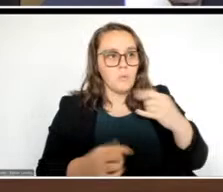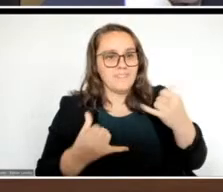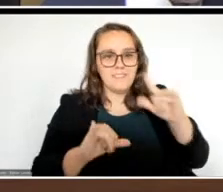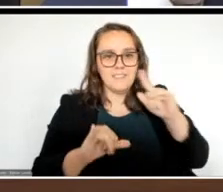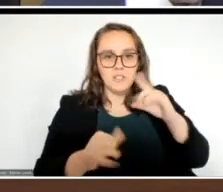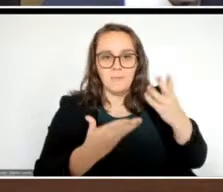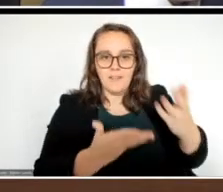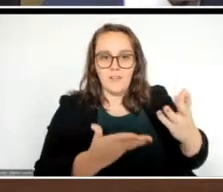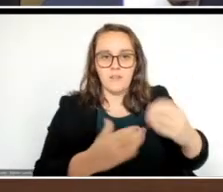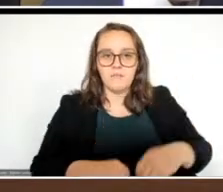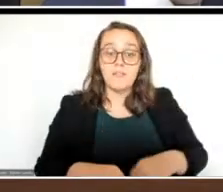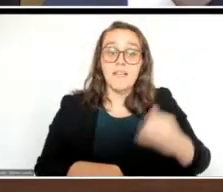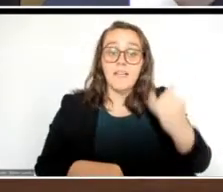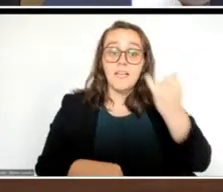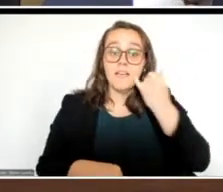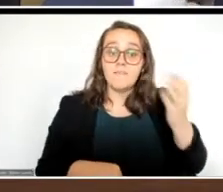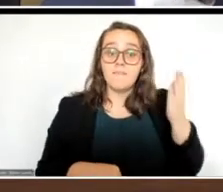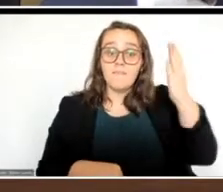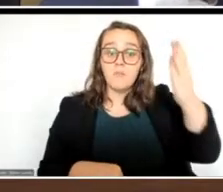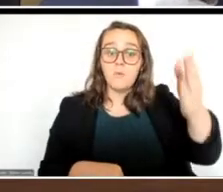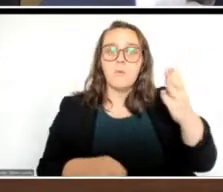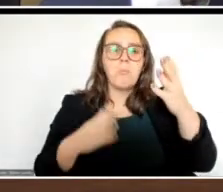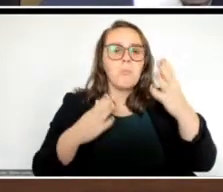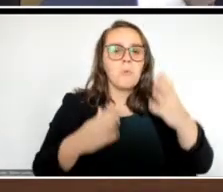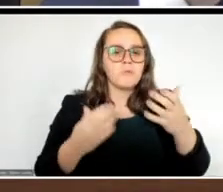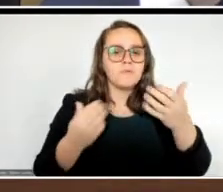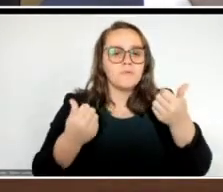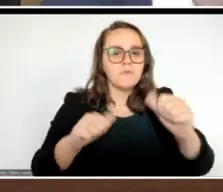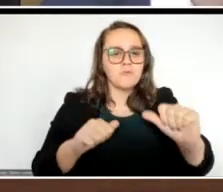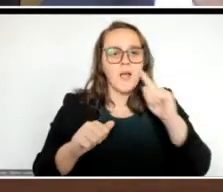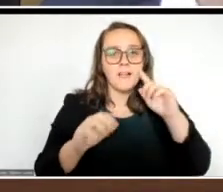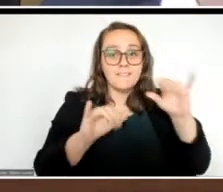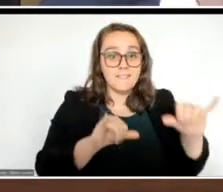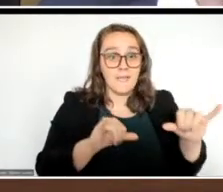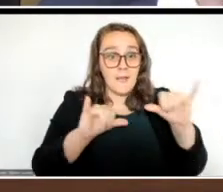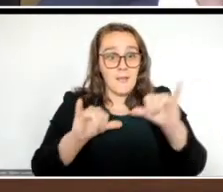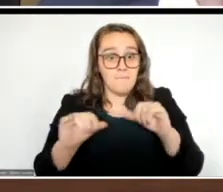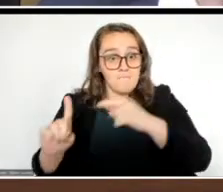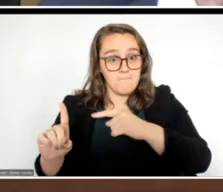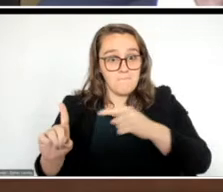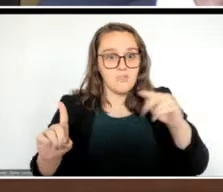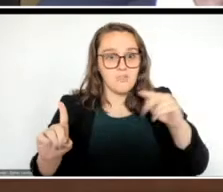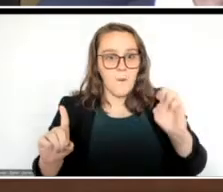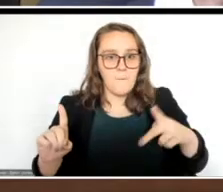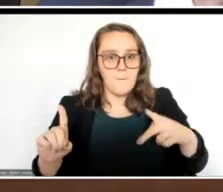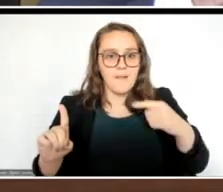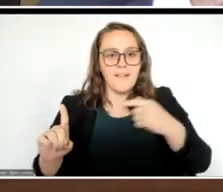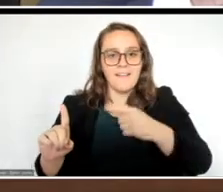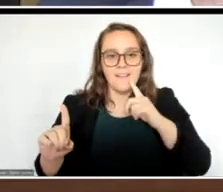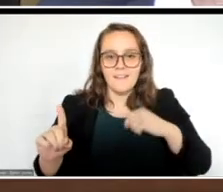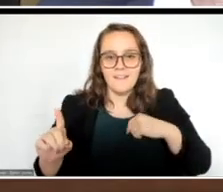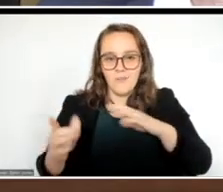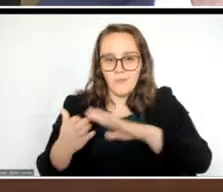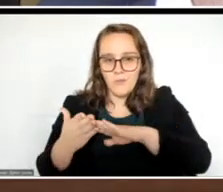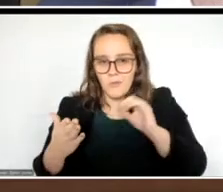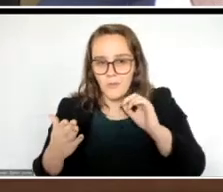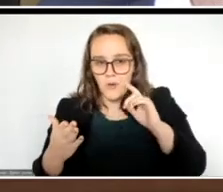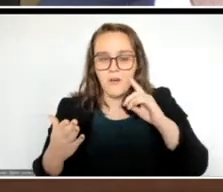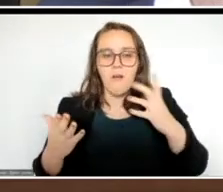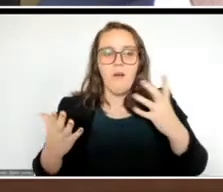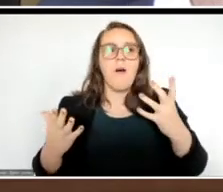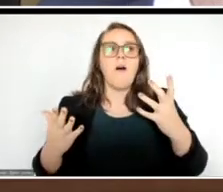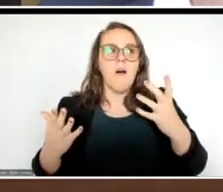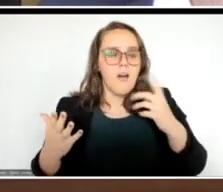Donald Trump did in 2020 has now learned not to install people who could stand in the way. And